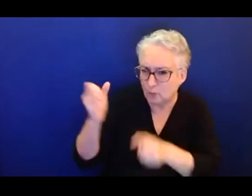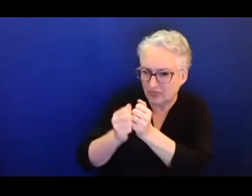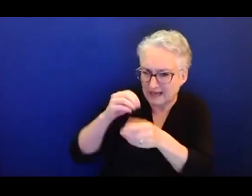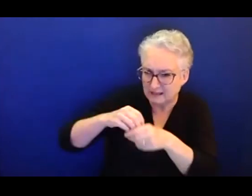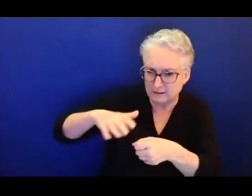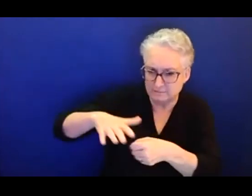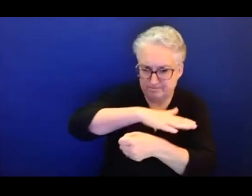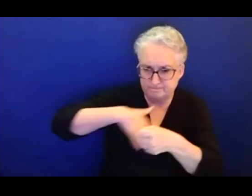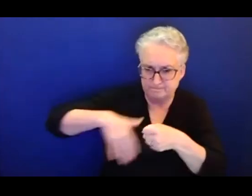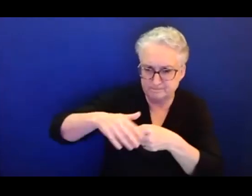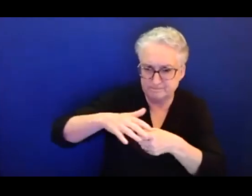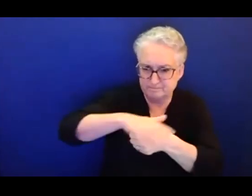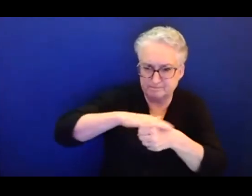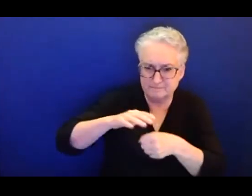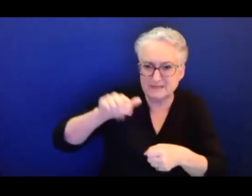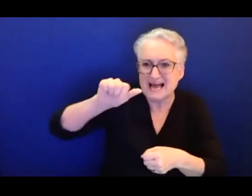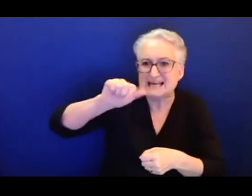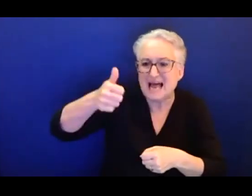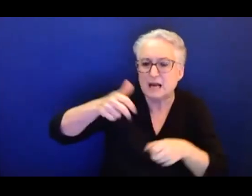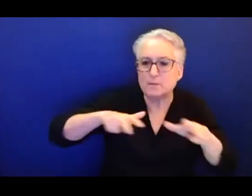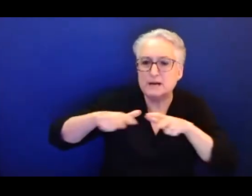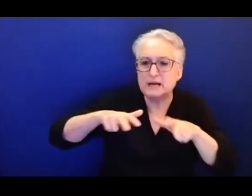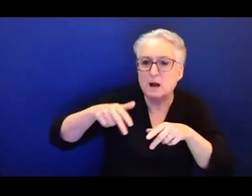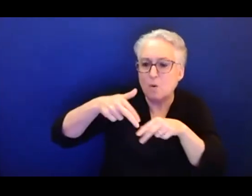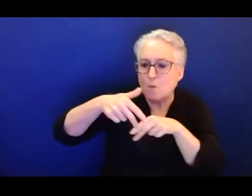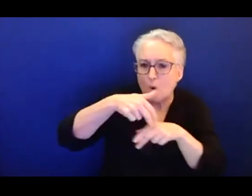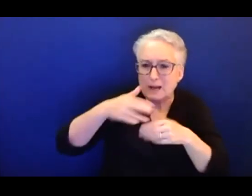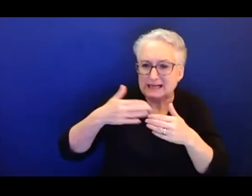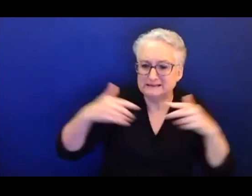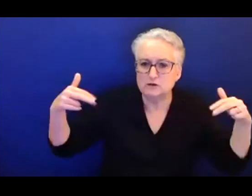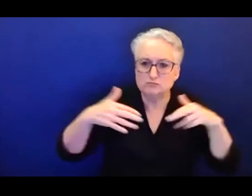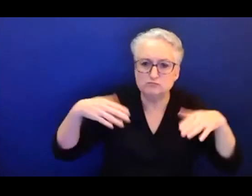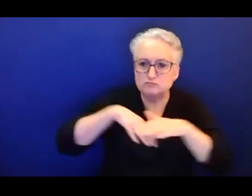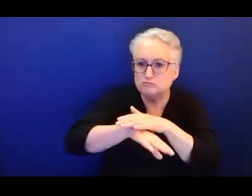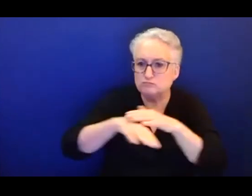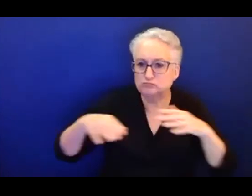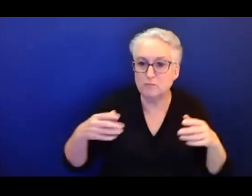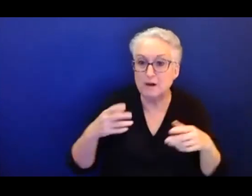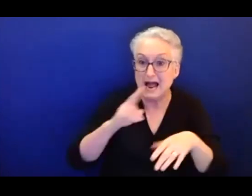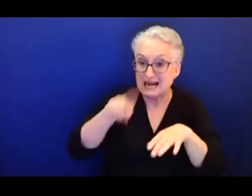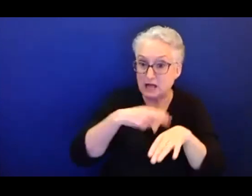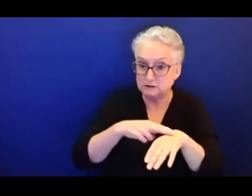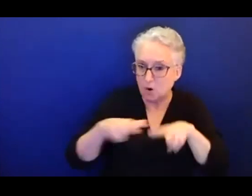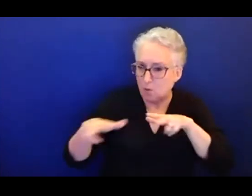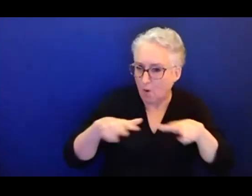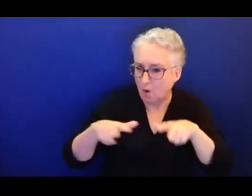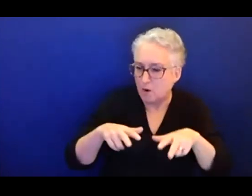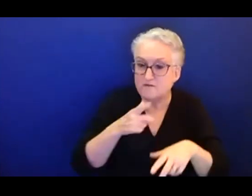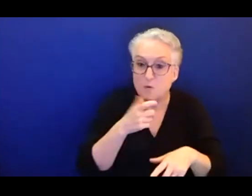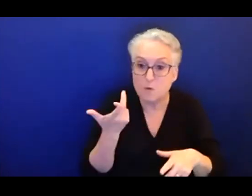trails. So leading nature walks for families and youth, bike rides for families and